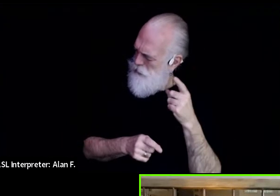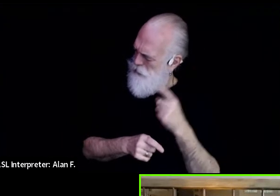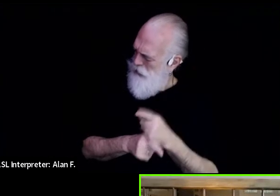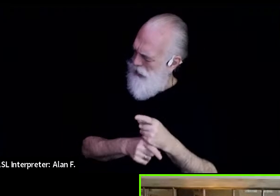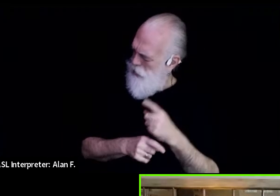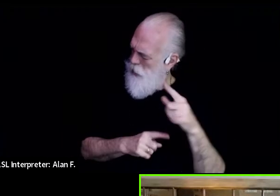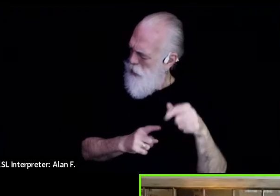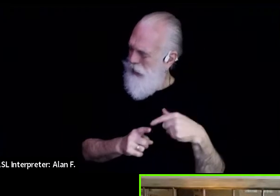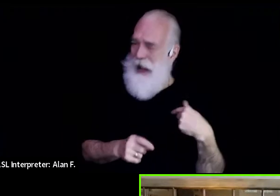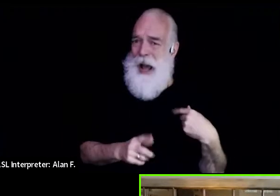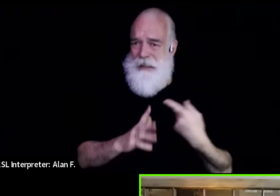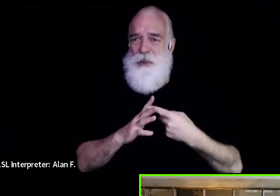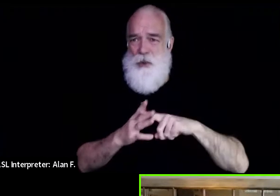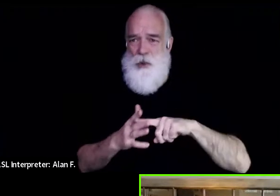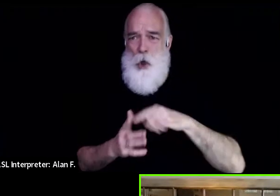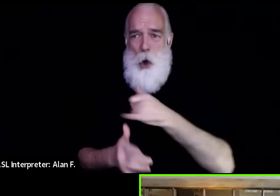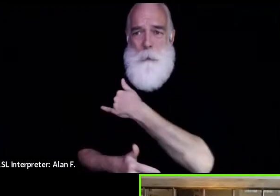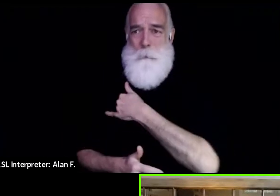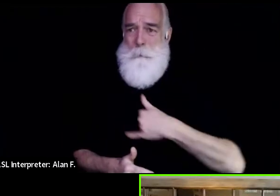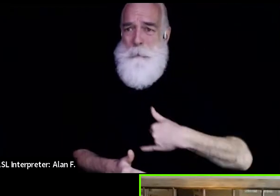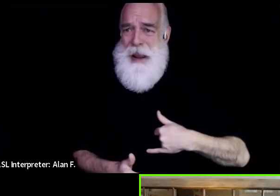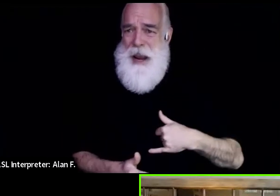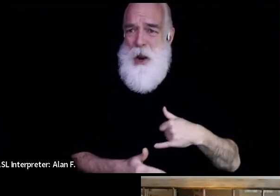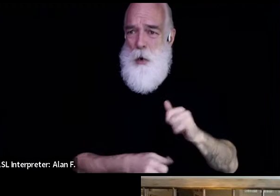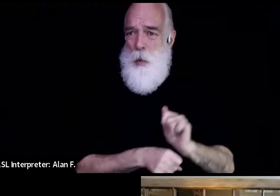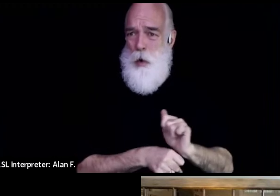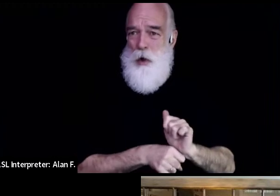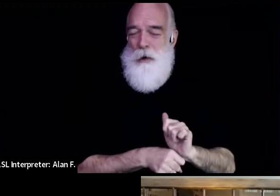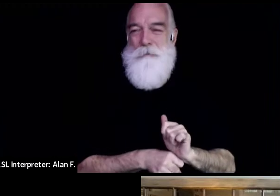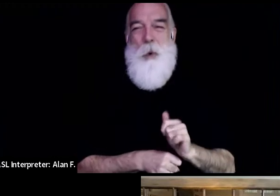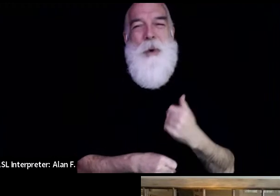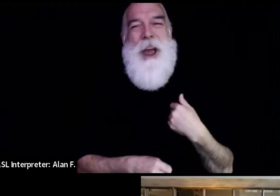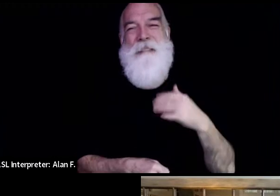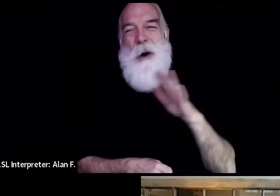were probably close to 1,200. Wow.